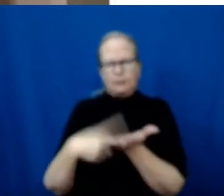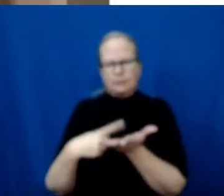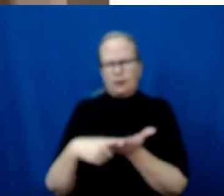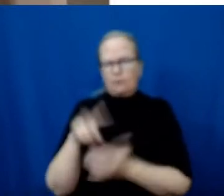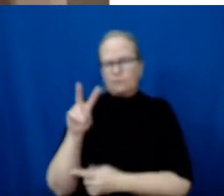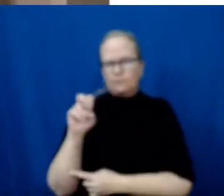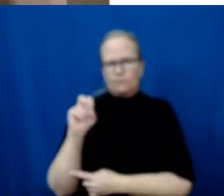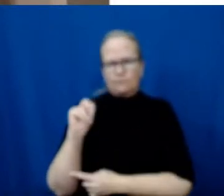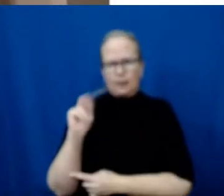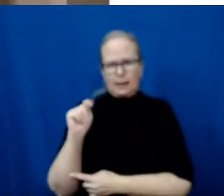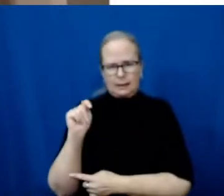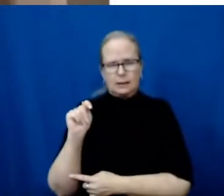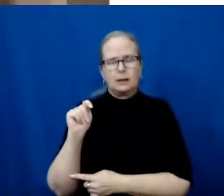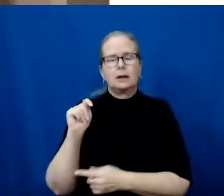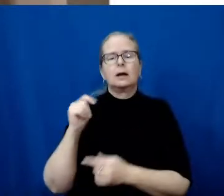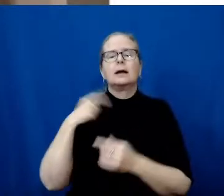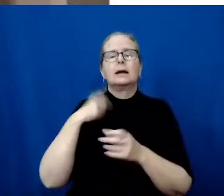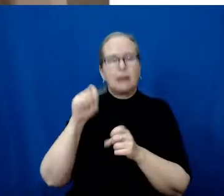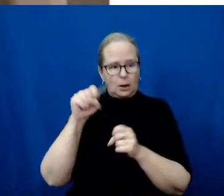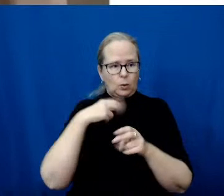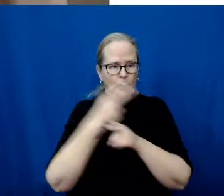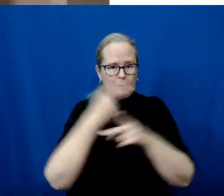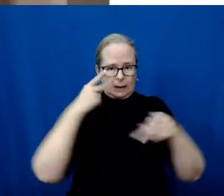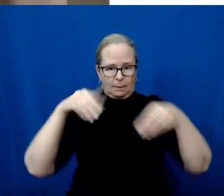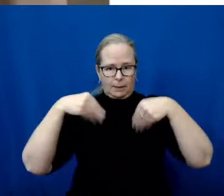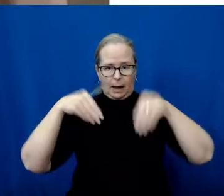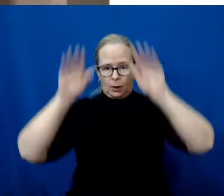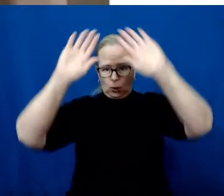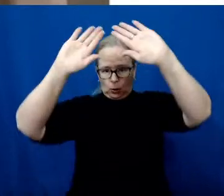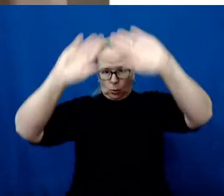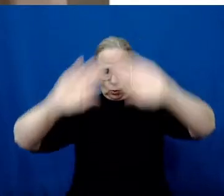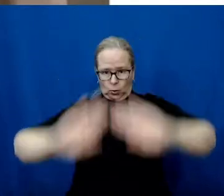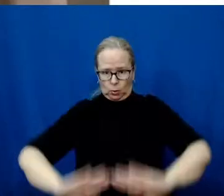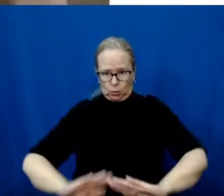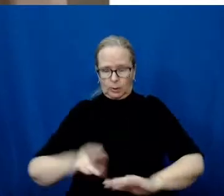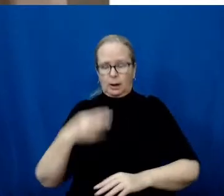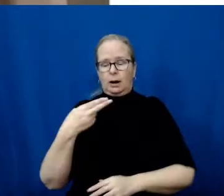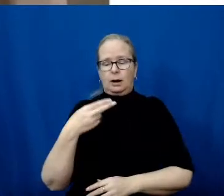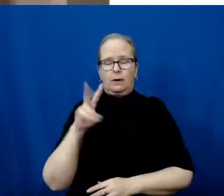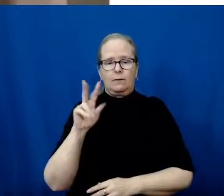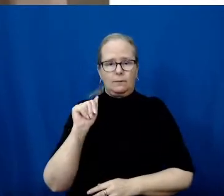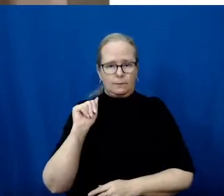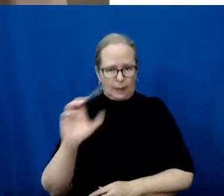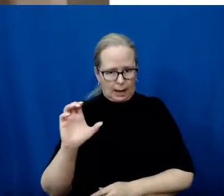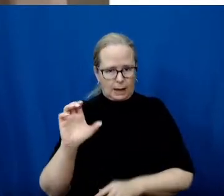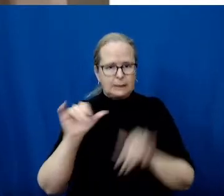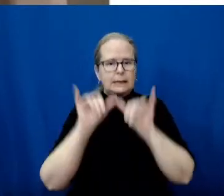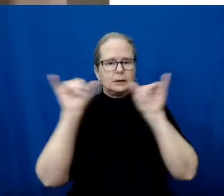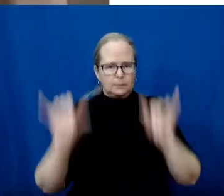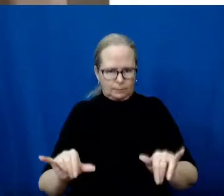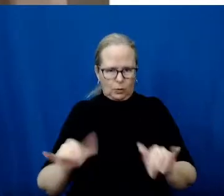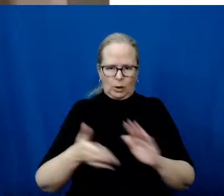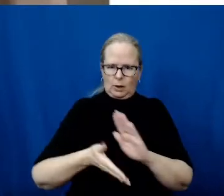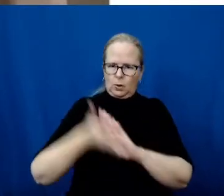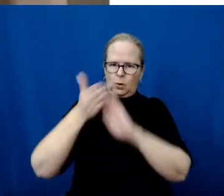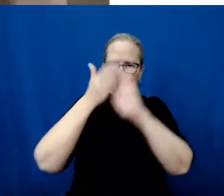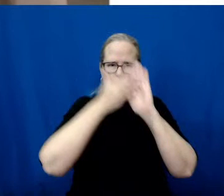HVAC system running the entire time, and tried to create a negative pressure zone